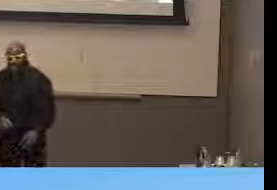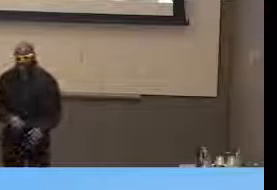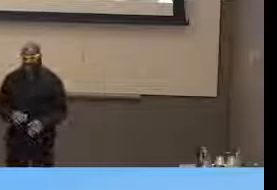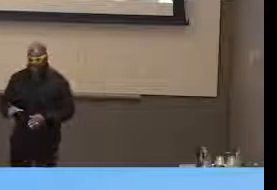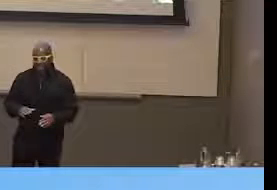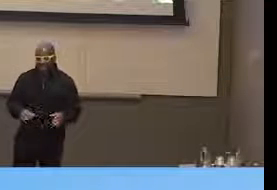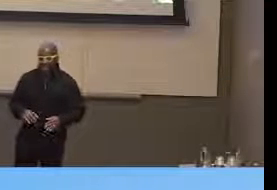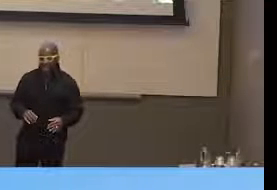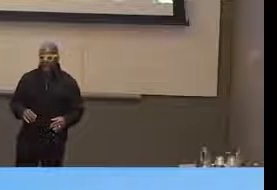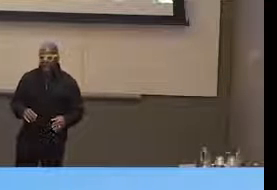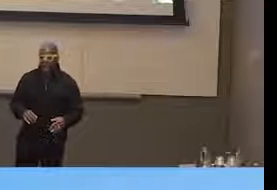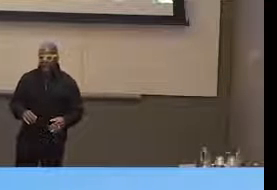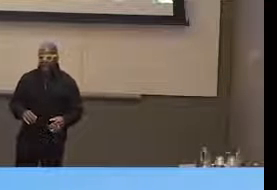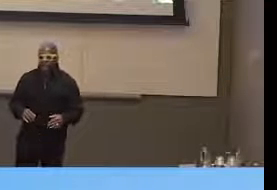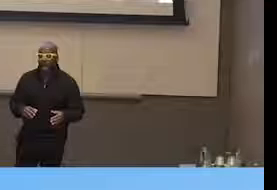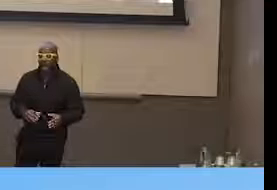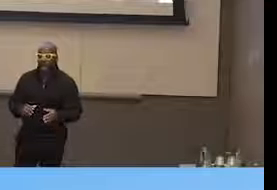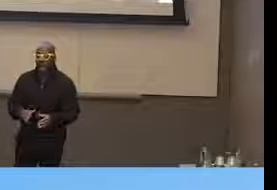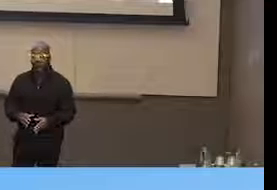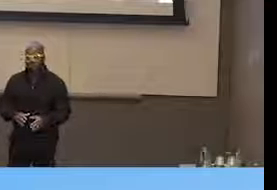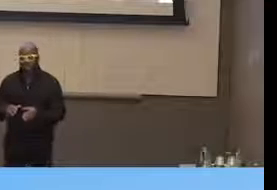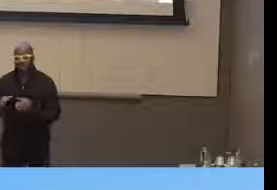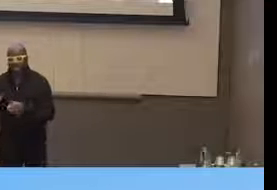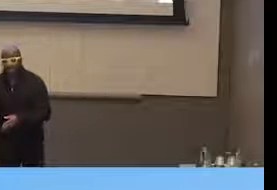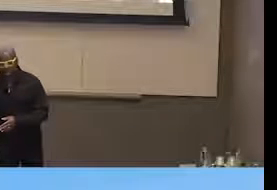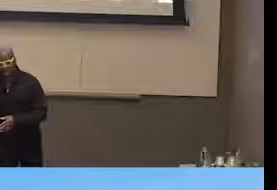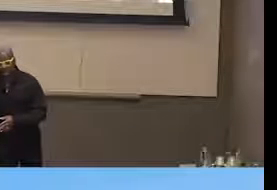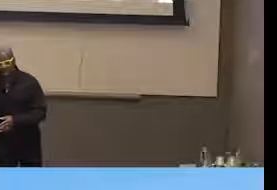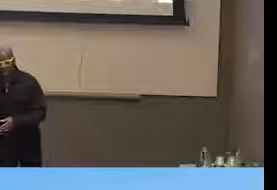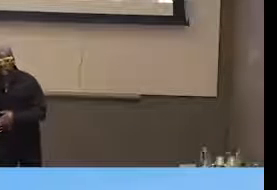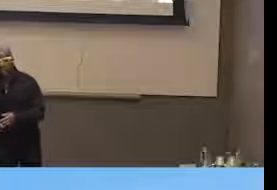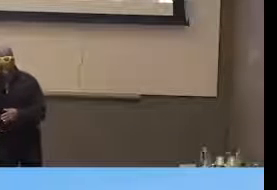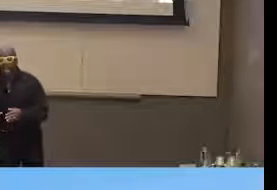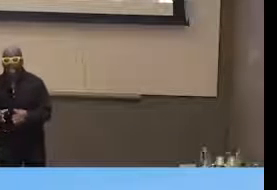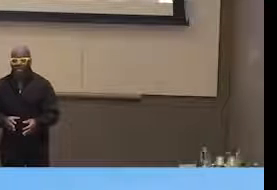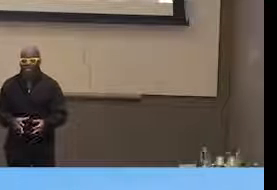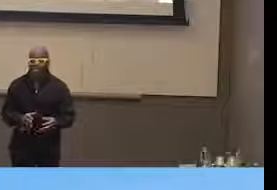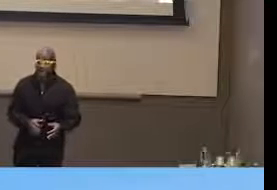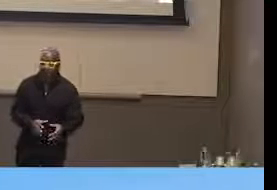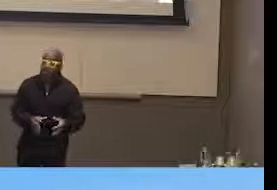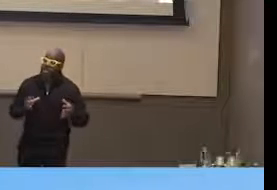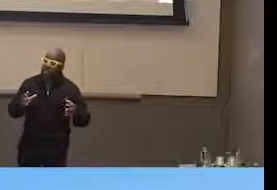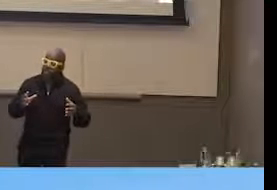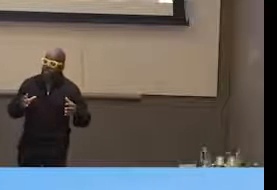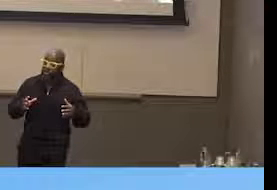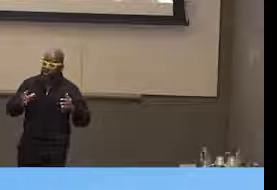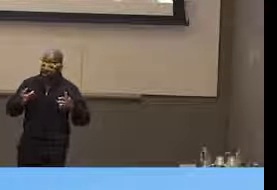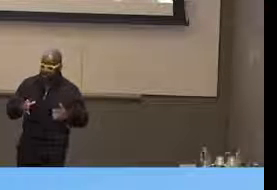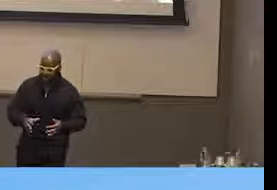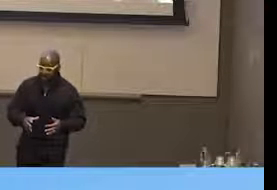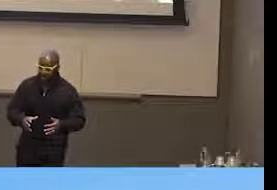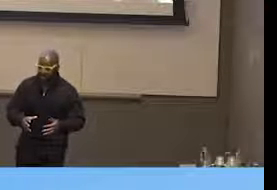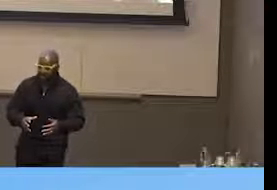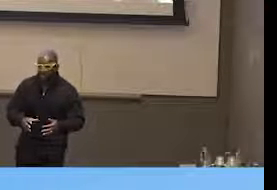So yeah, there is this intersection between how the animals are perceived and who has access to green space and where the green space